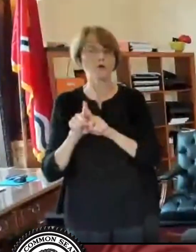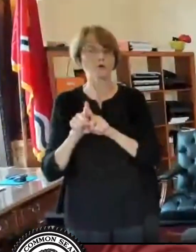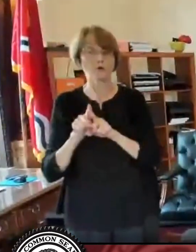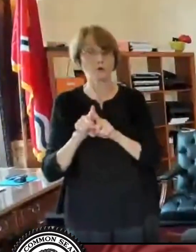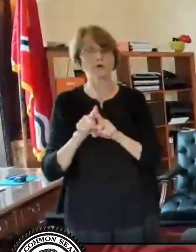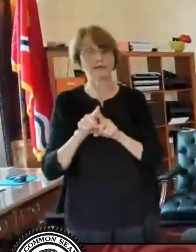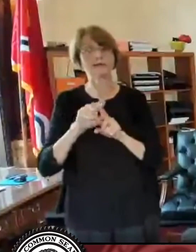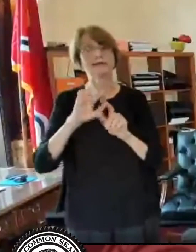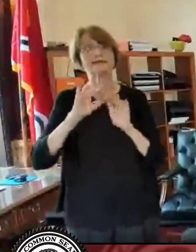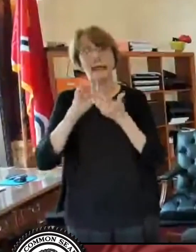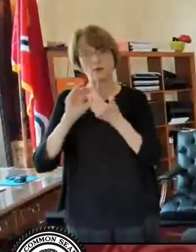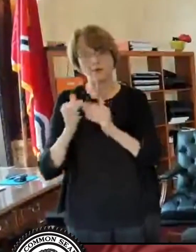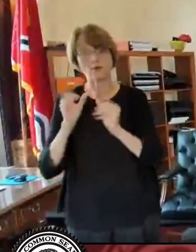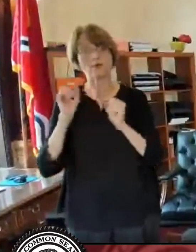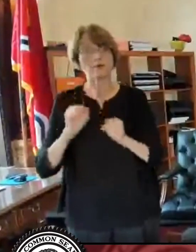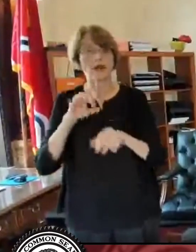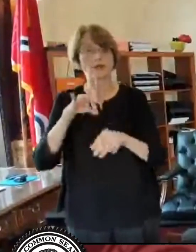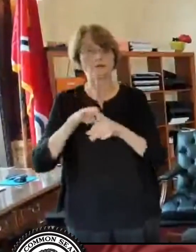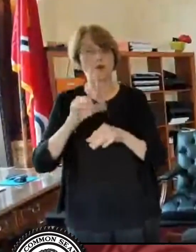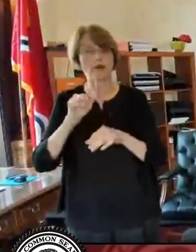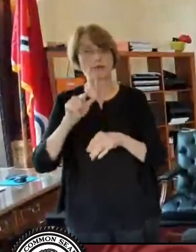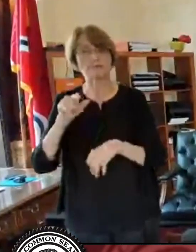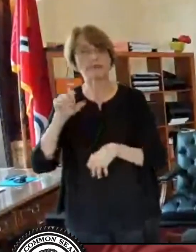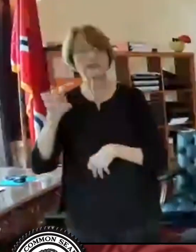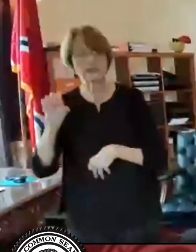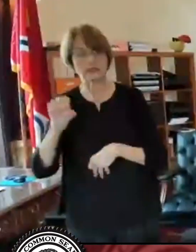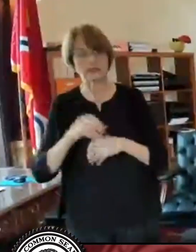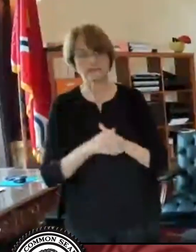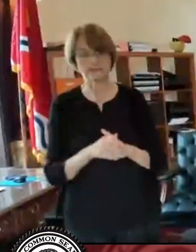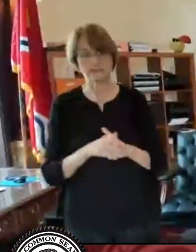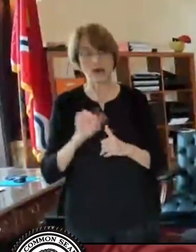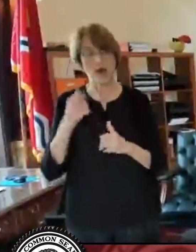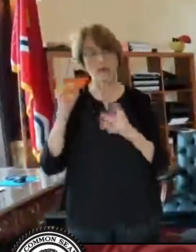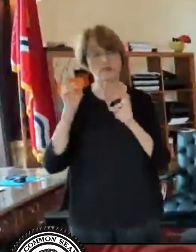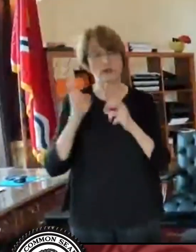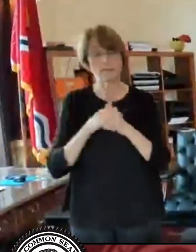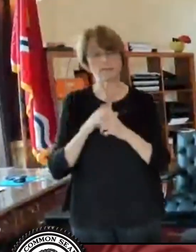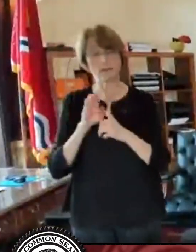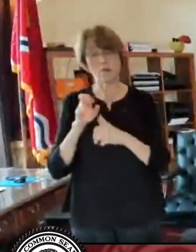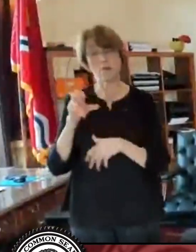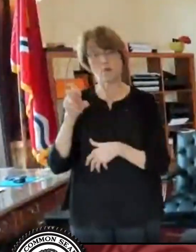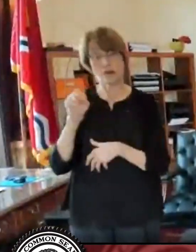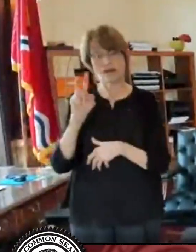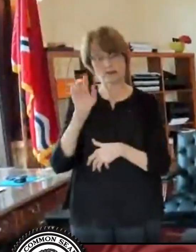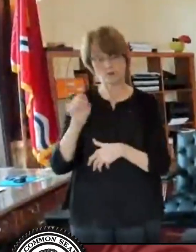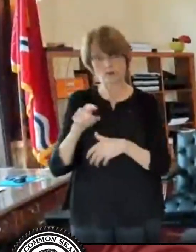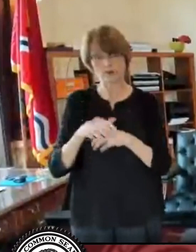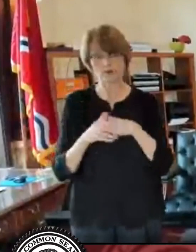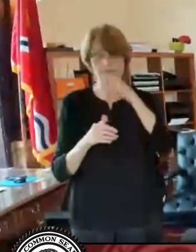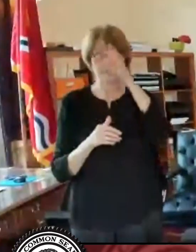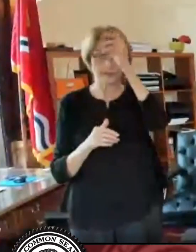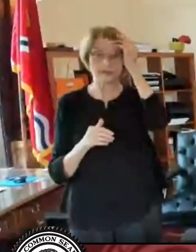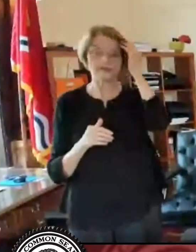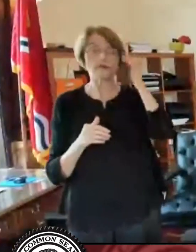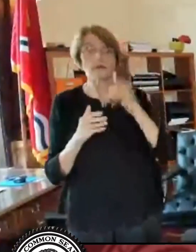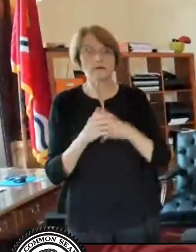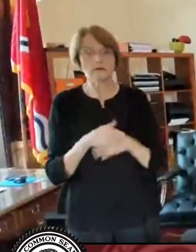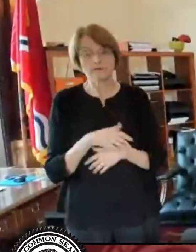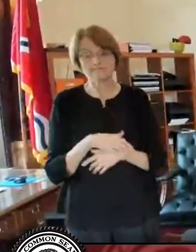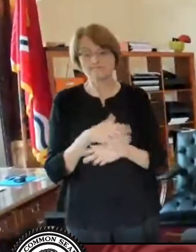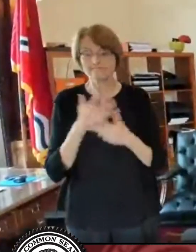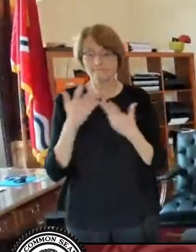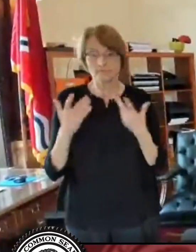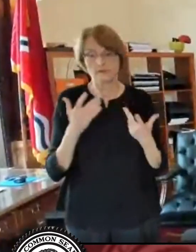downtown. So. On other topics, Mayor, Brian's question is, since efforts were put into place to address some